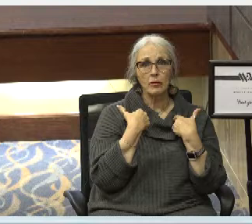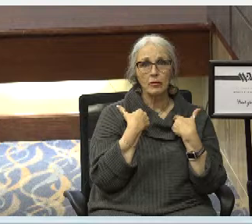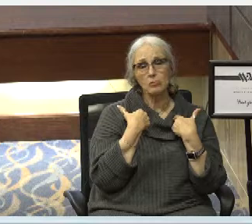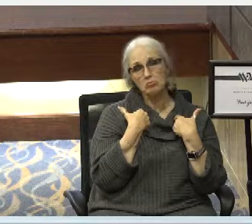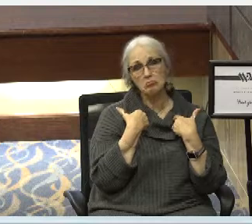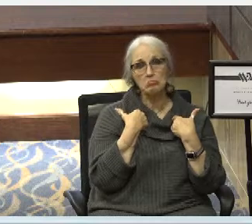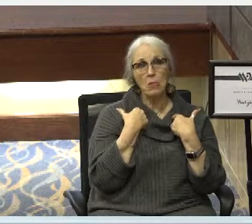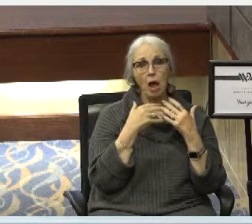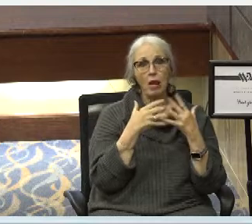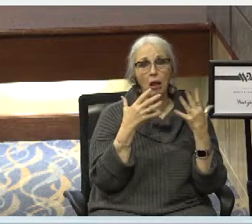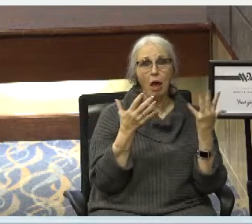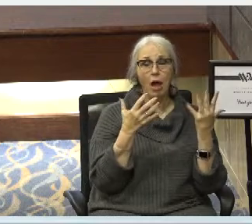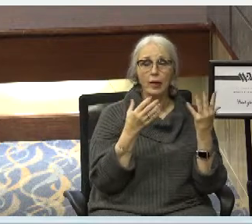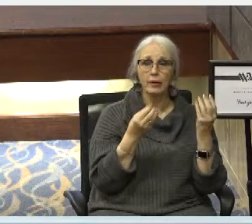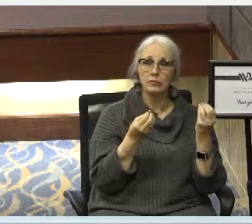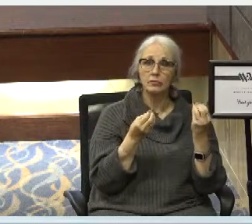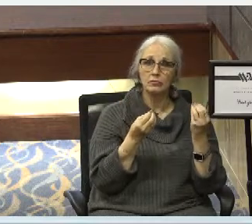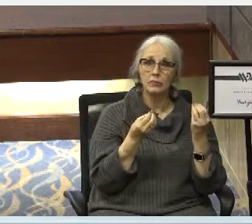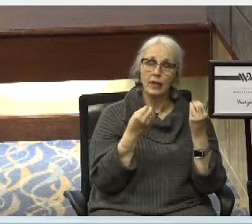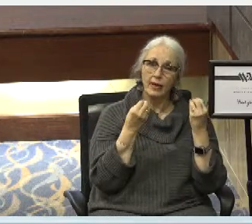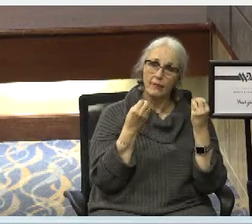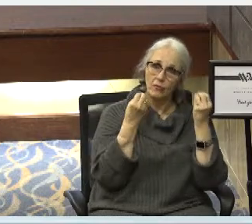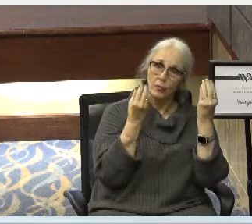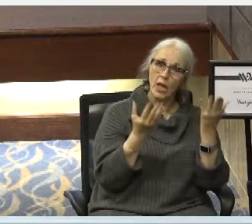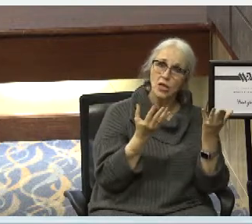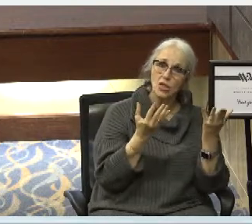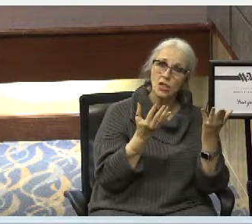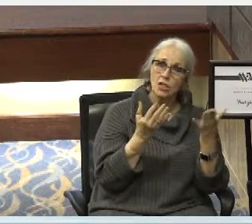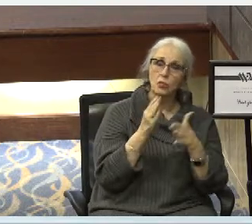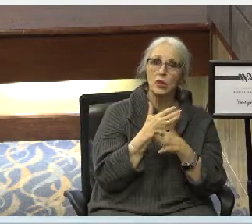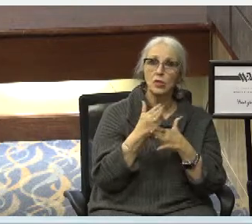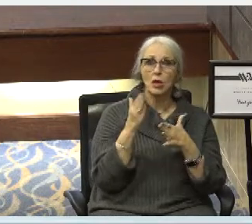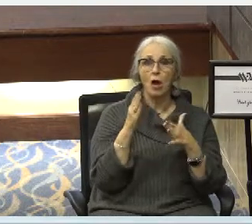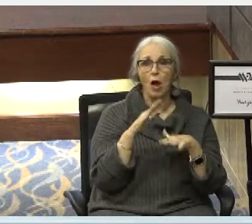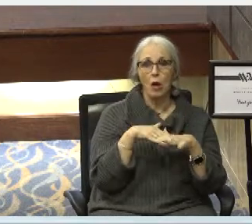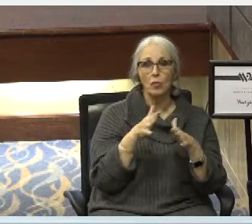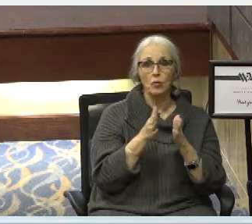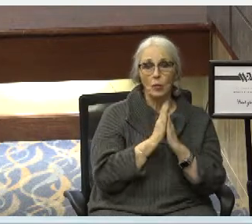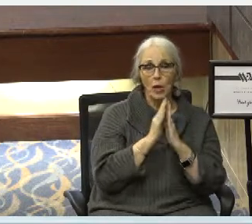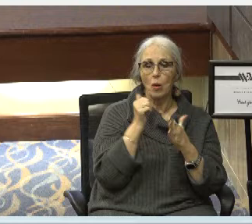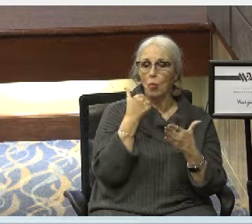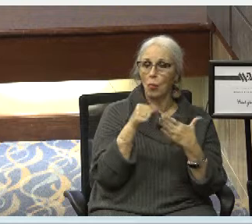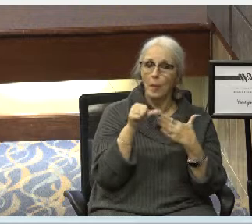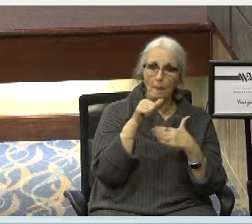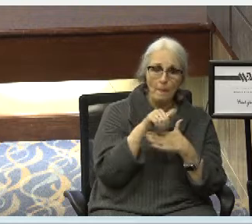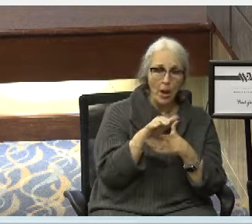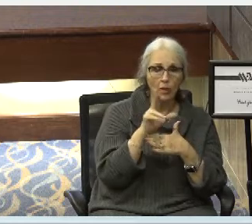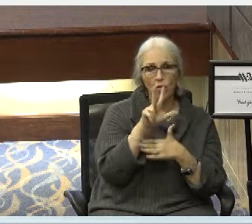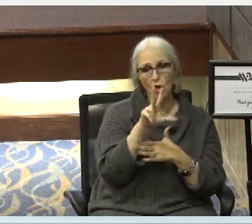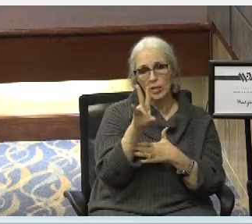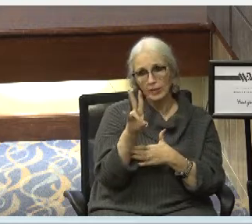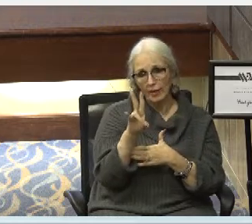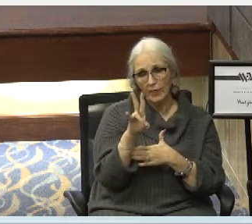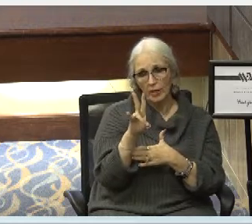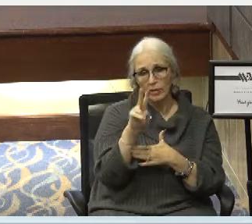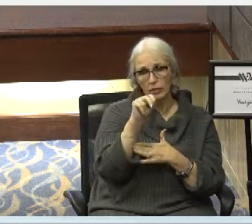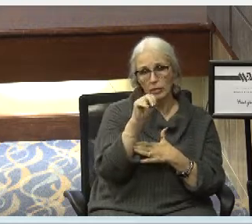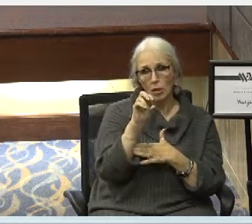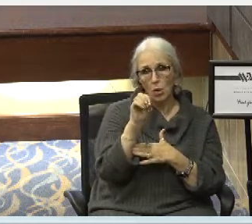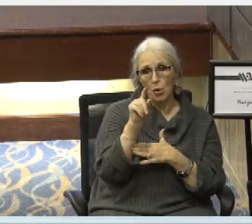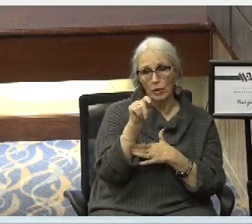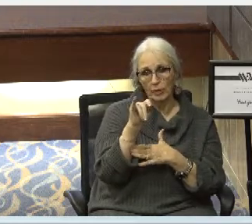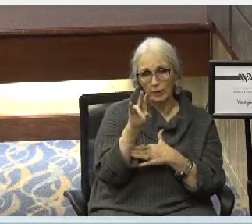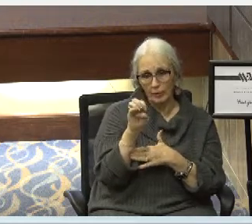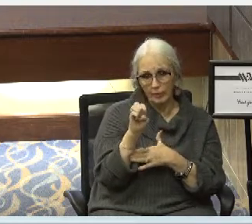quite a bit of input on this request. We did mail out 37 notices.